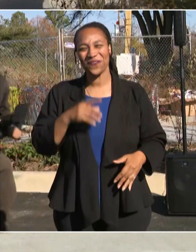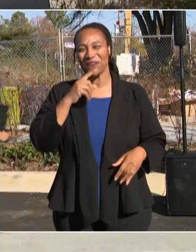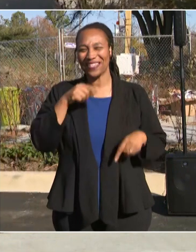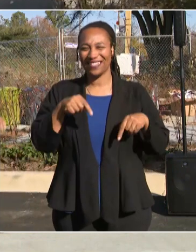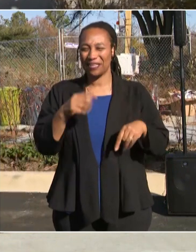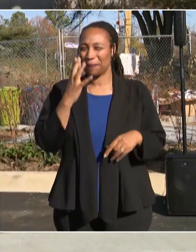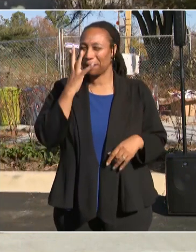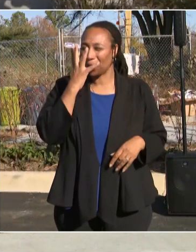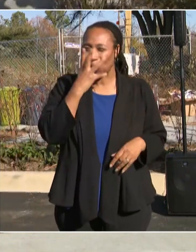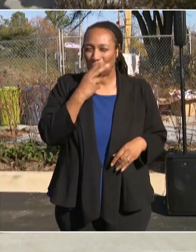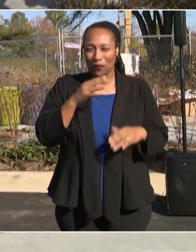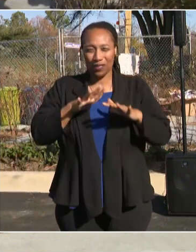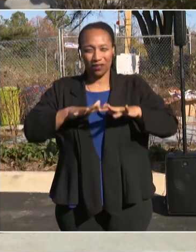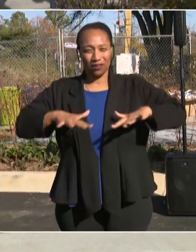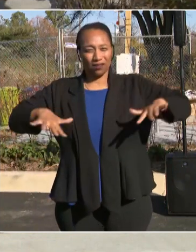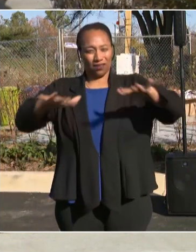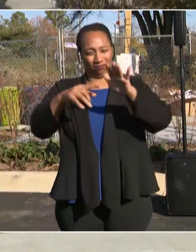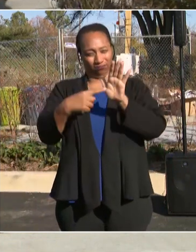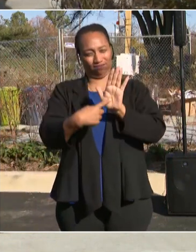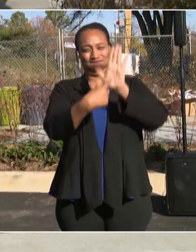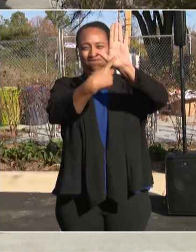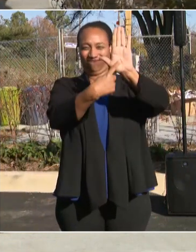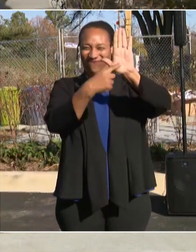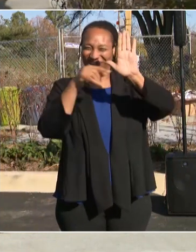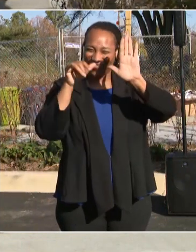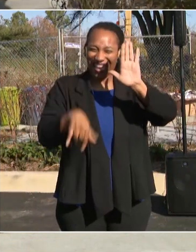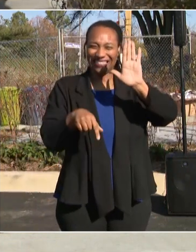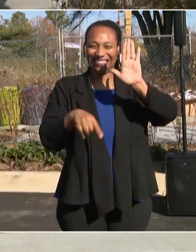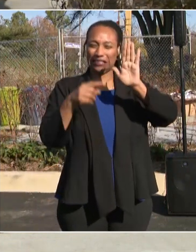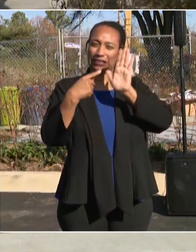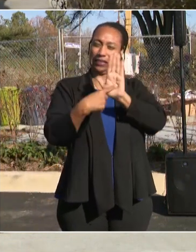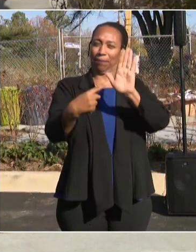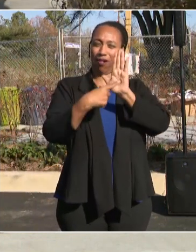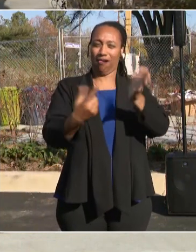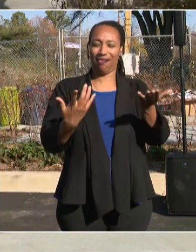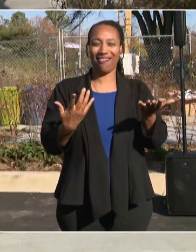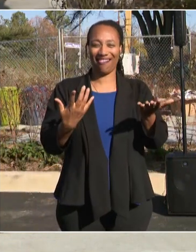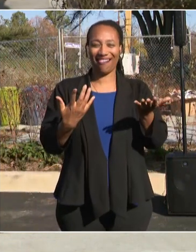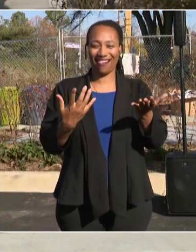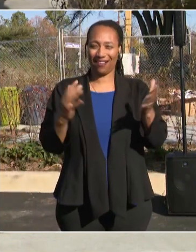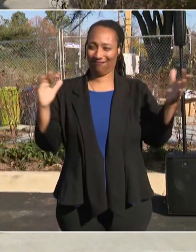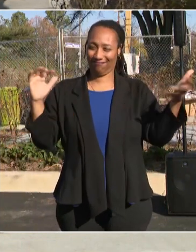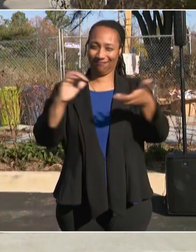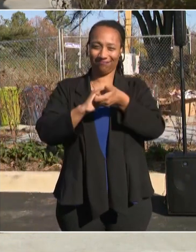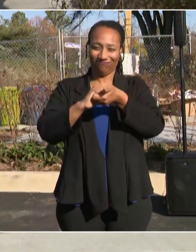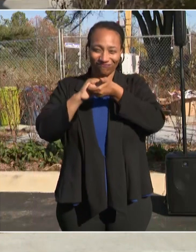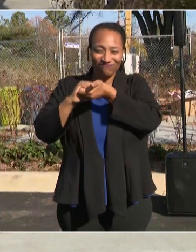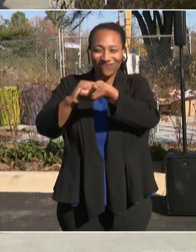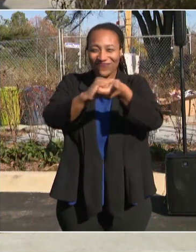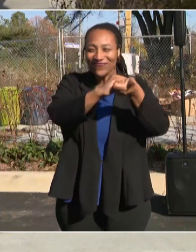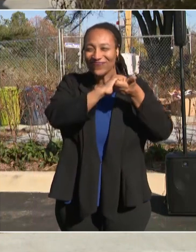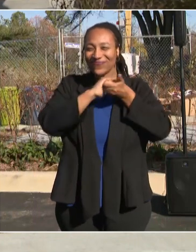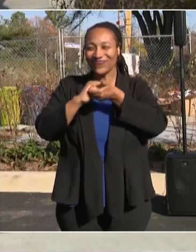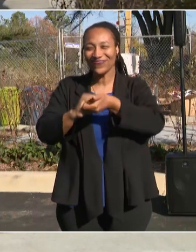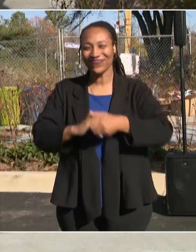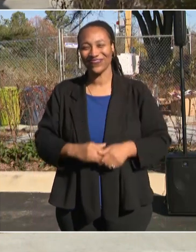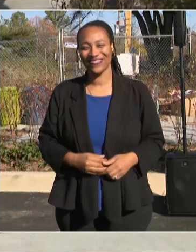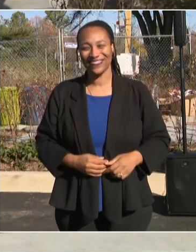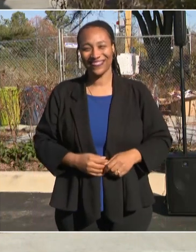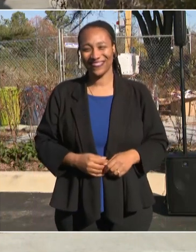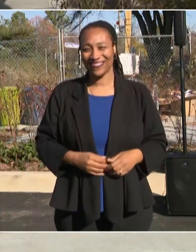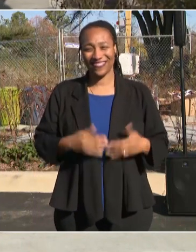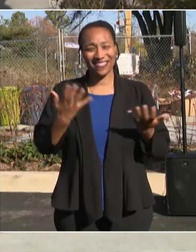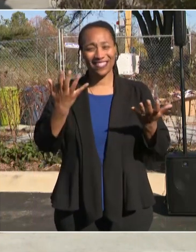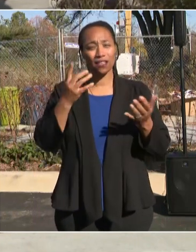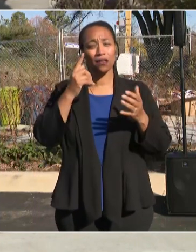so symbolic in many ways. Another thing that we will do together as a community will be in Ward 2 at